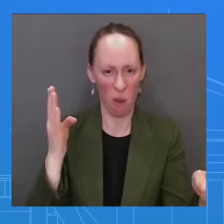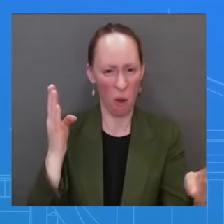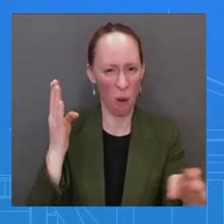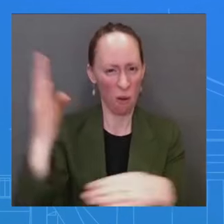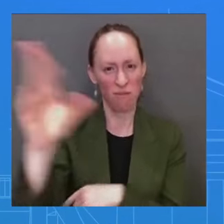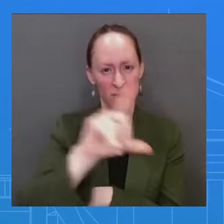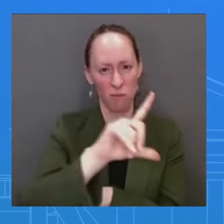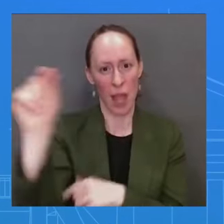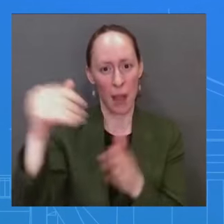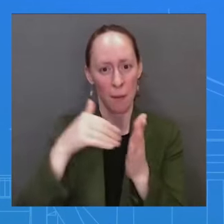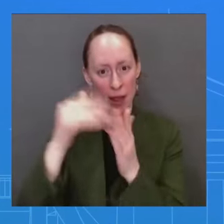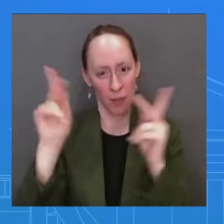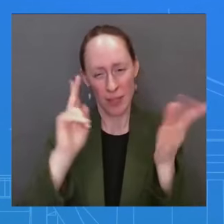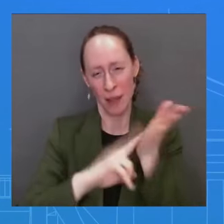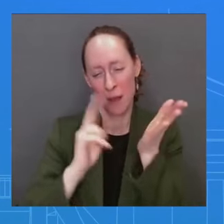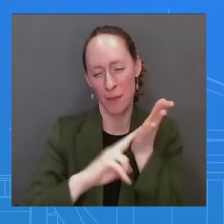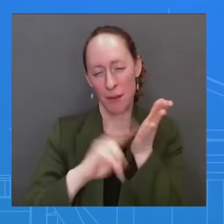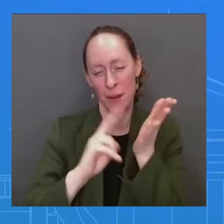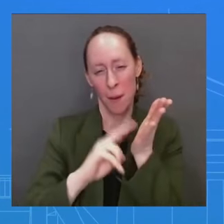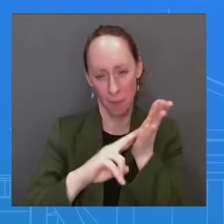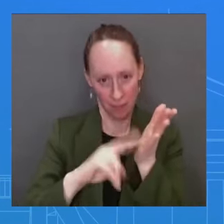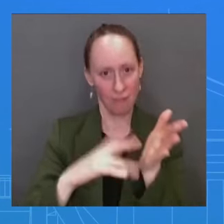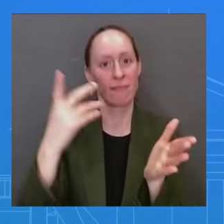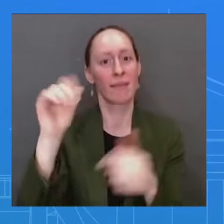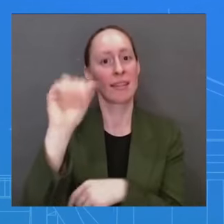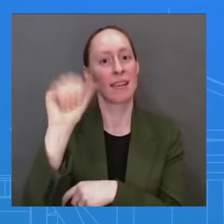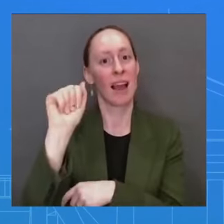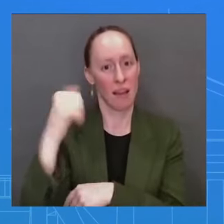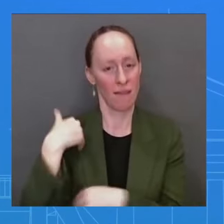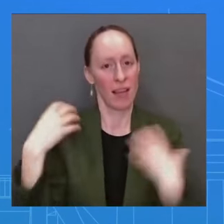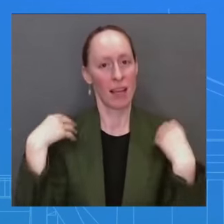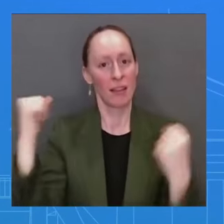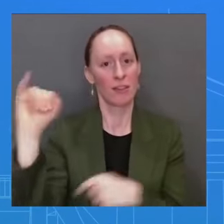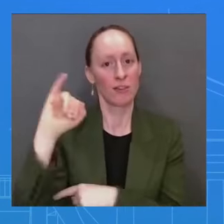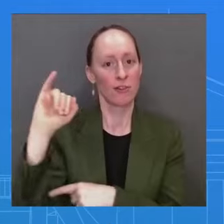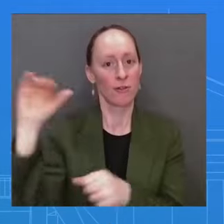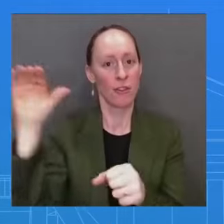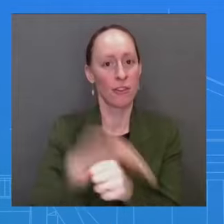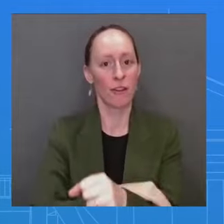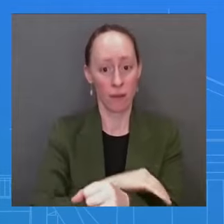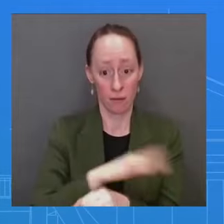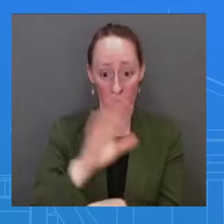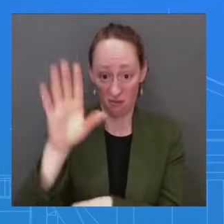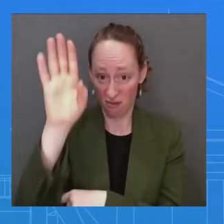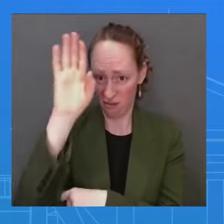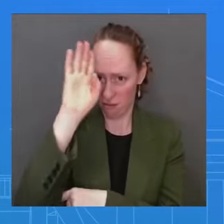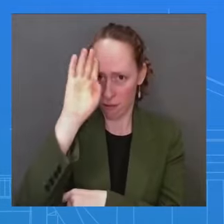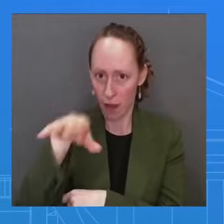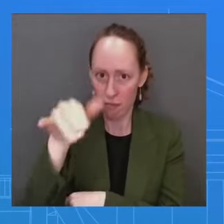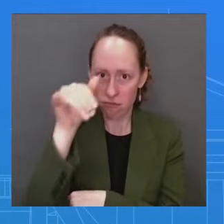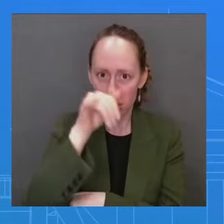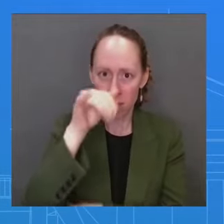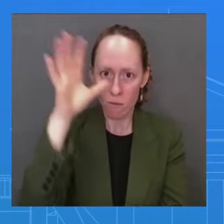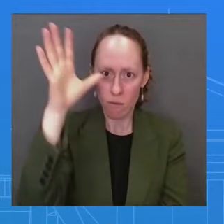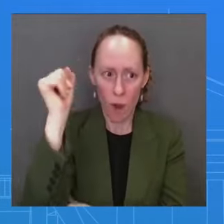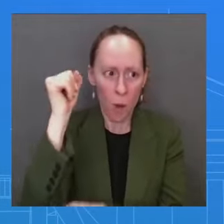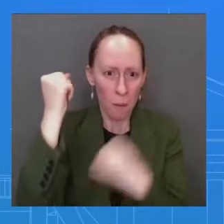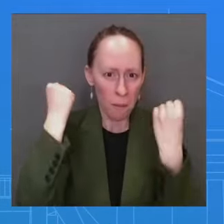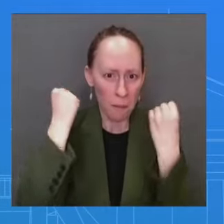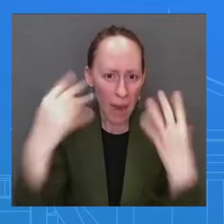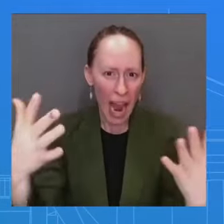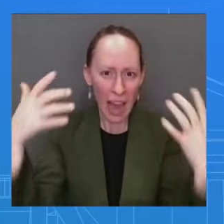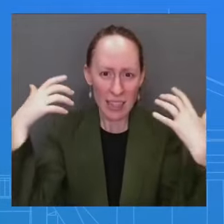Affordable Care Act. This is yet another major milestone in his work to lower costs for families across the country and expand